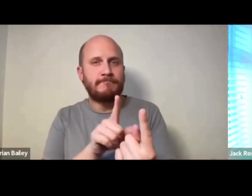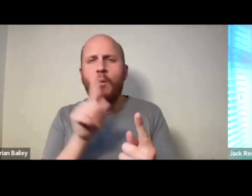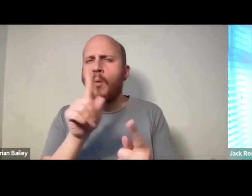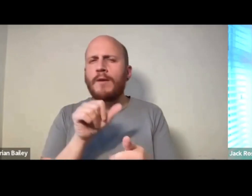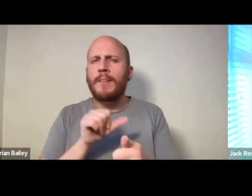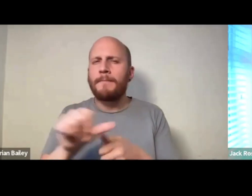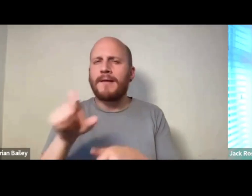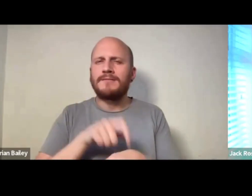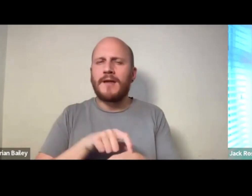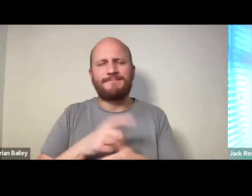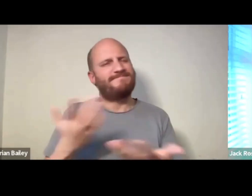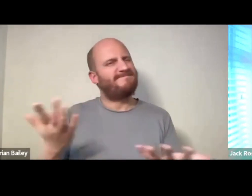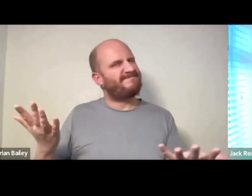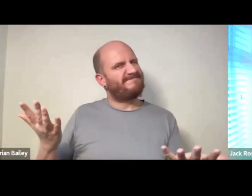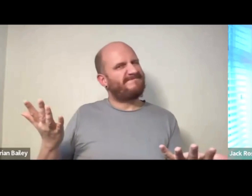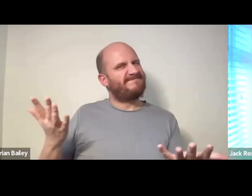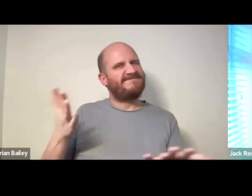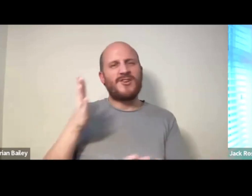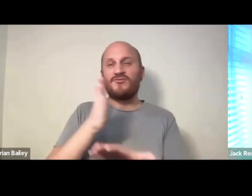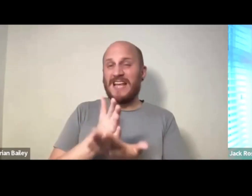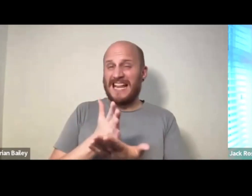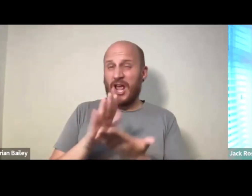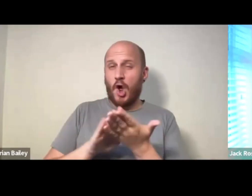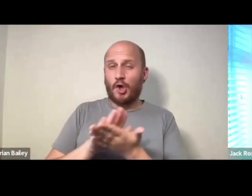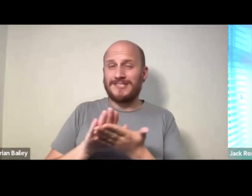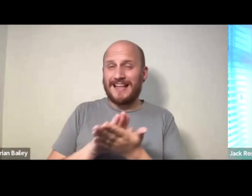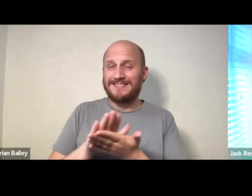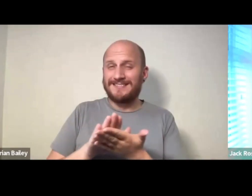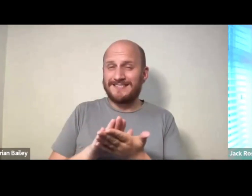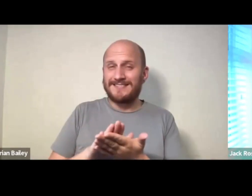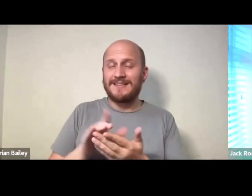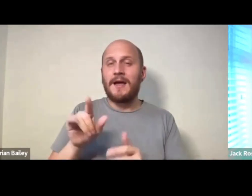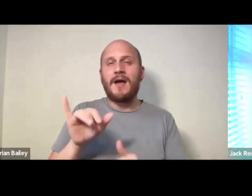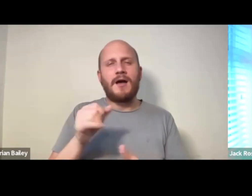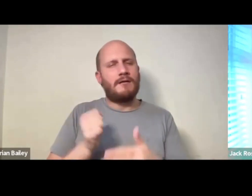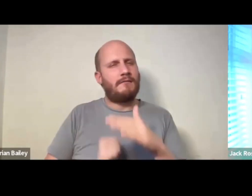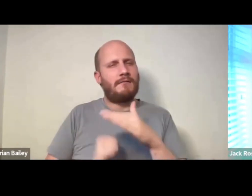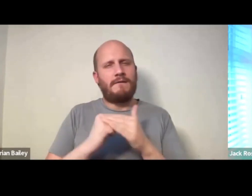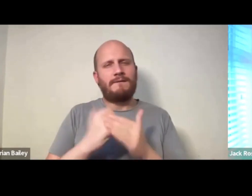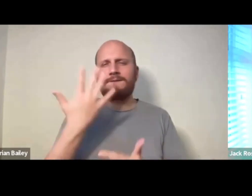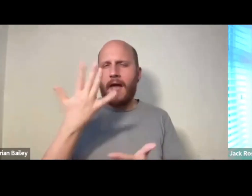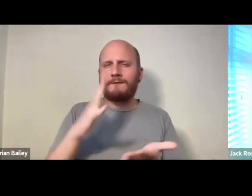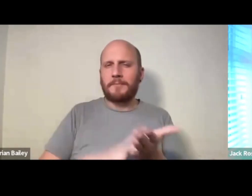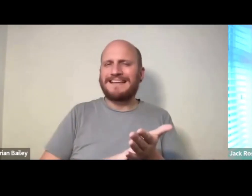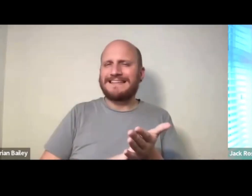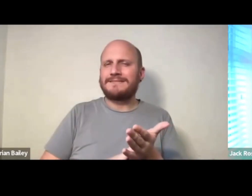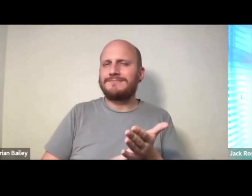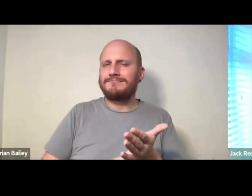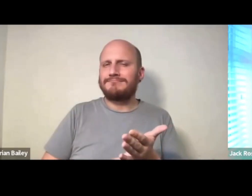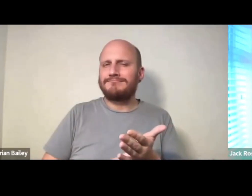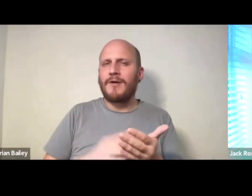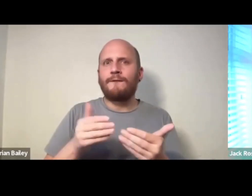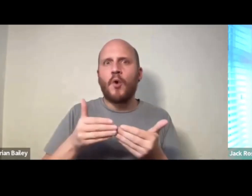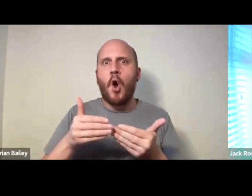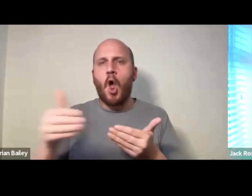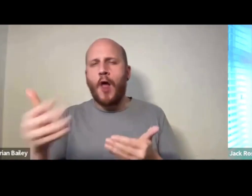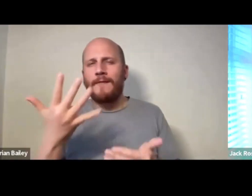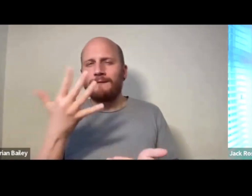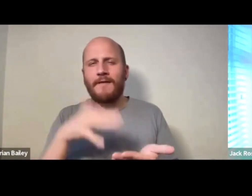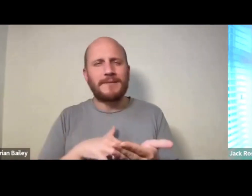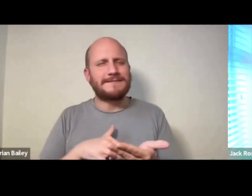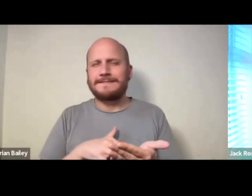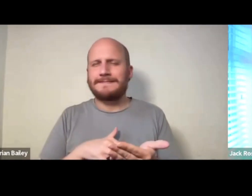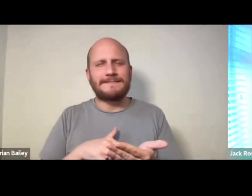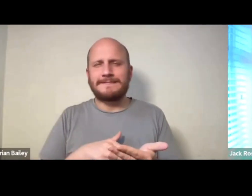on the context. So stopping people on a high street, 5 minutes is ideal. Anything longer than that is going to be,